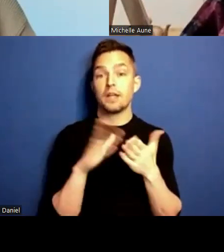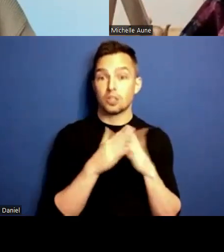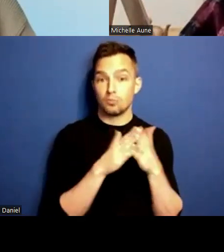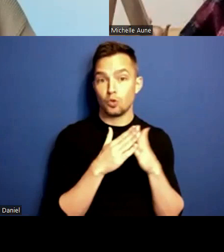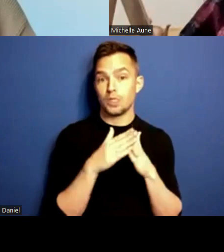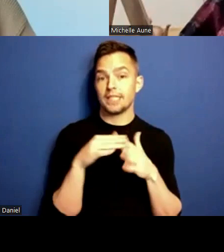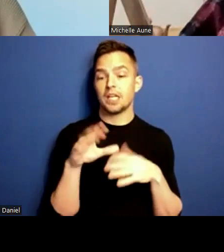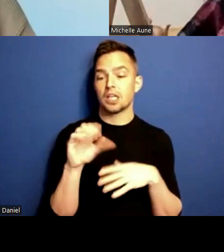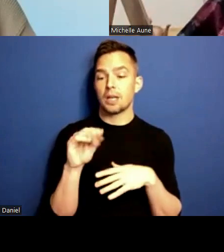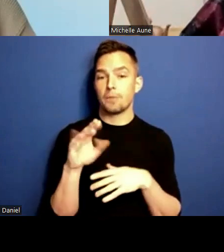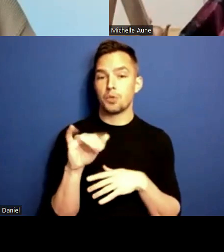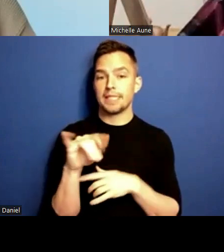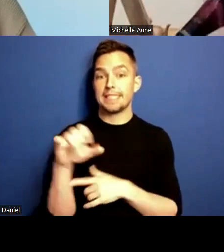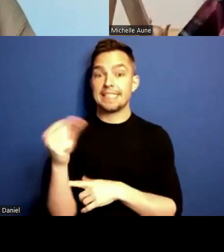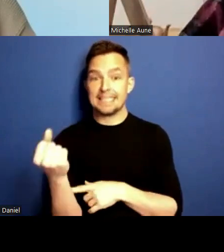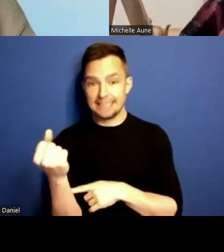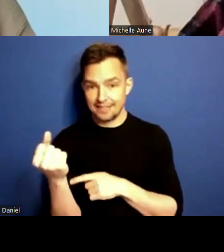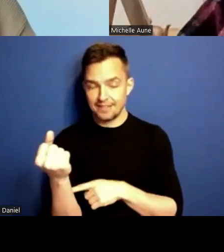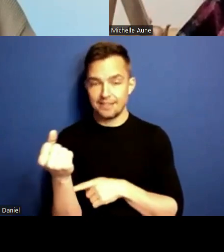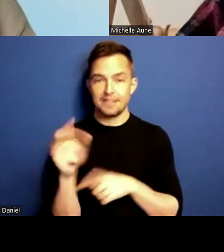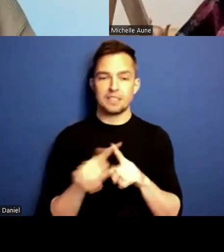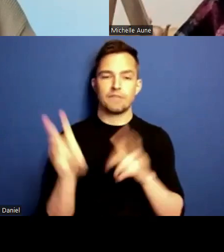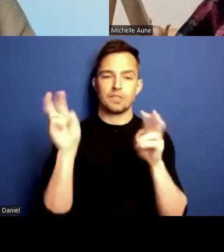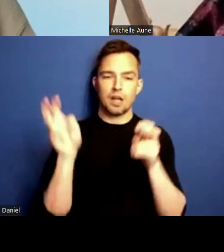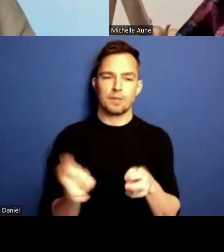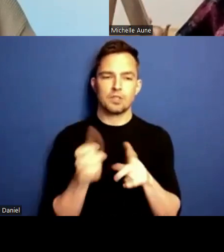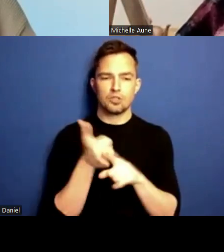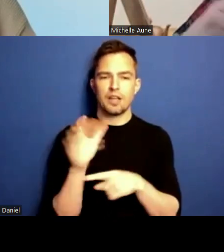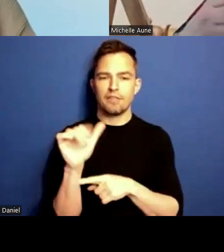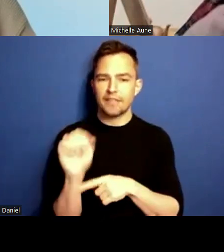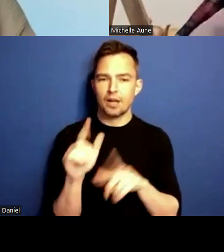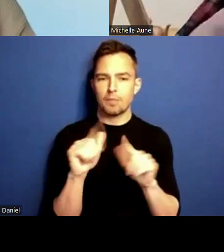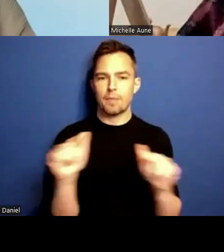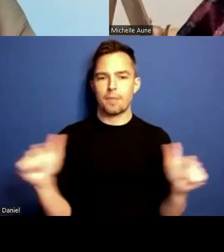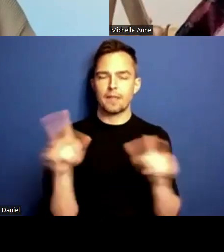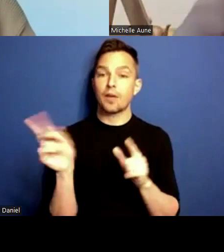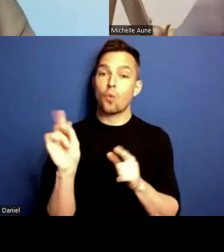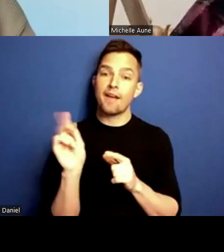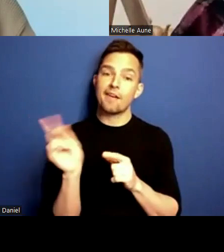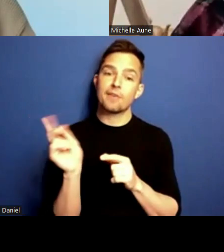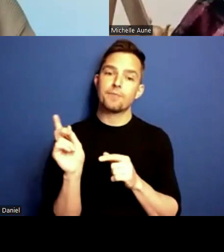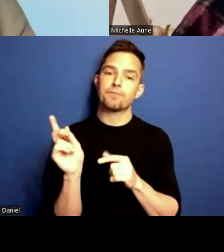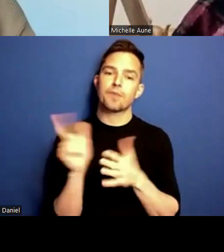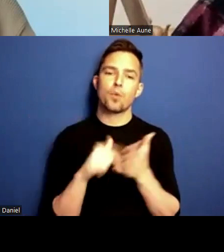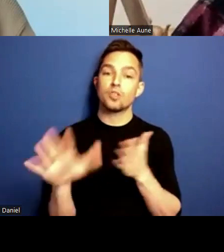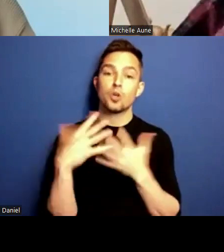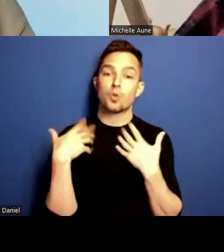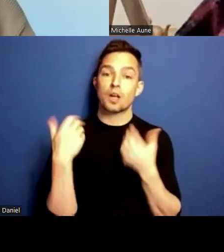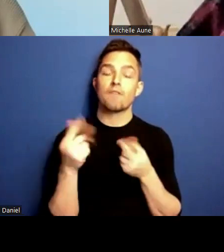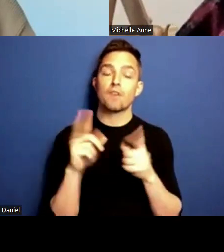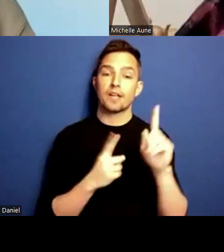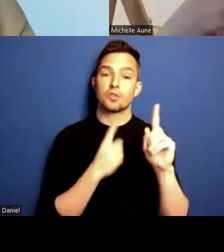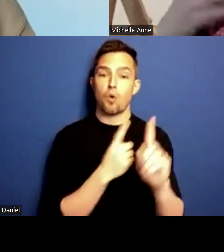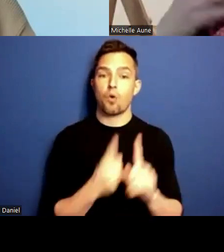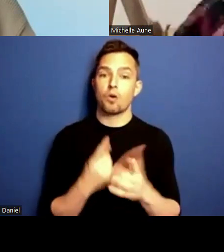communities on different topics, your self-care, your, where is your recovery goal? What is it that